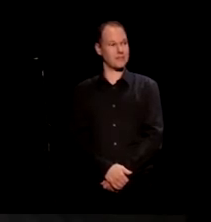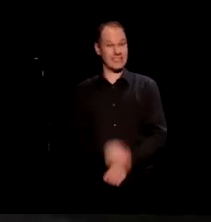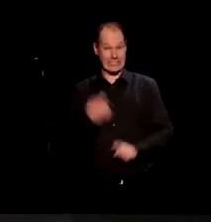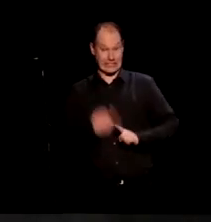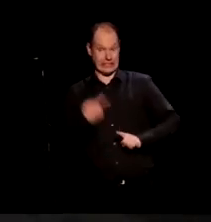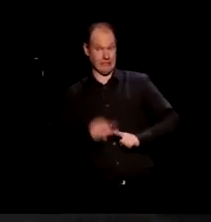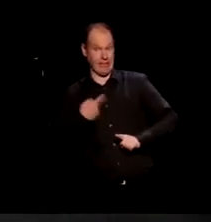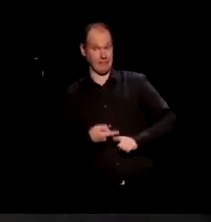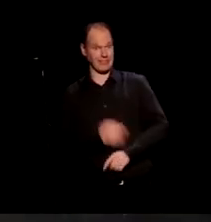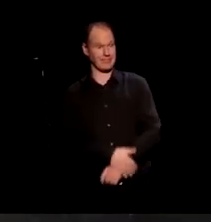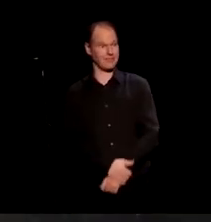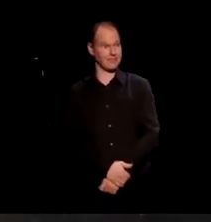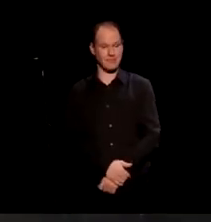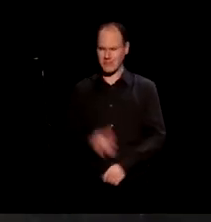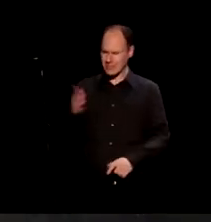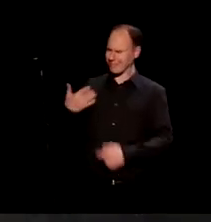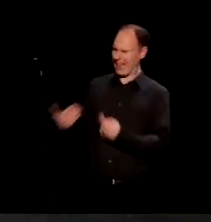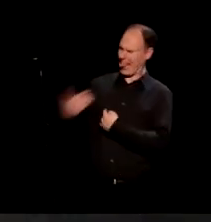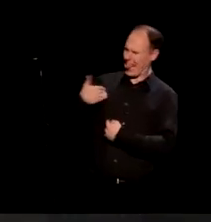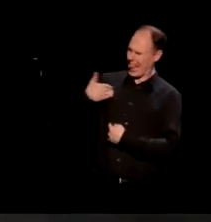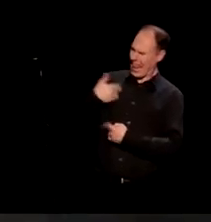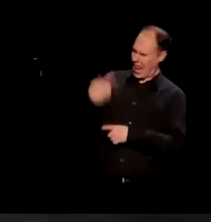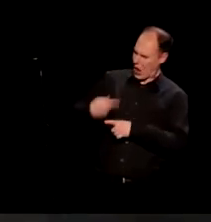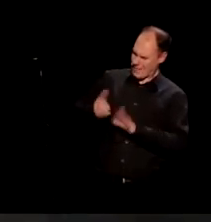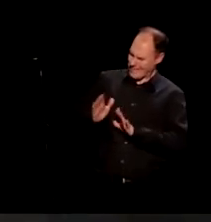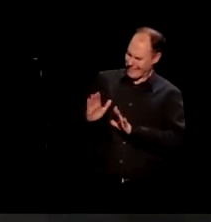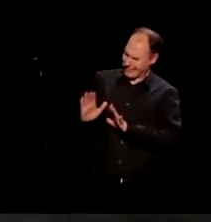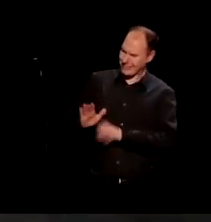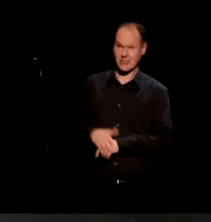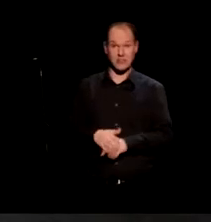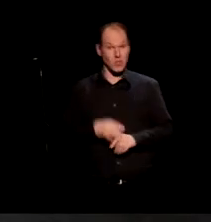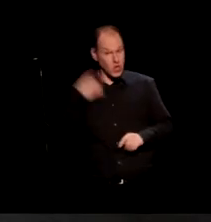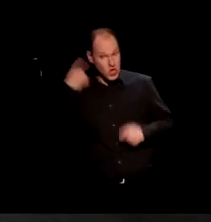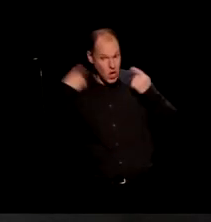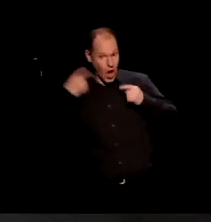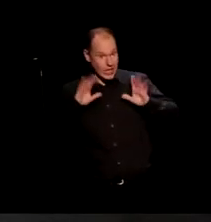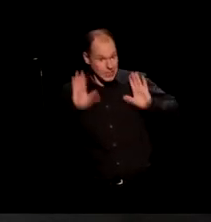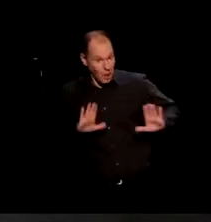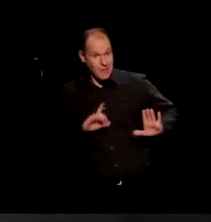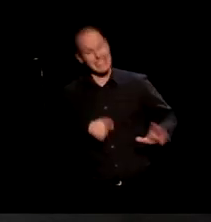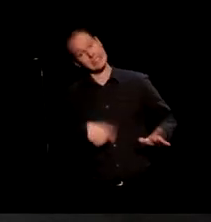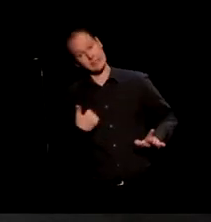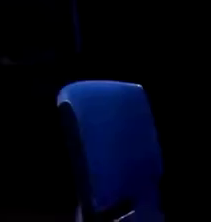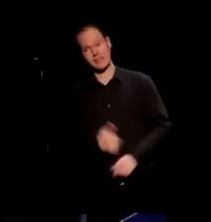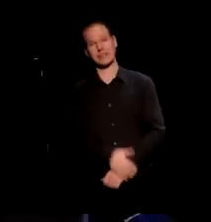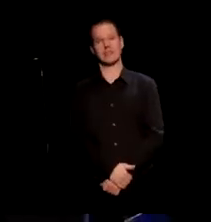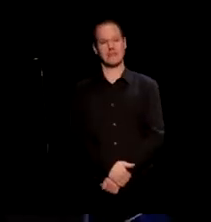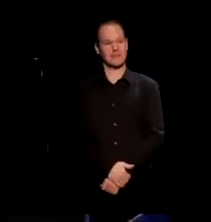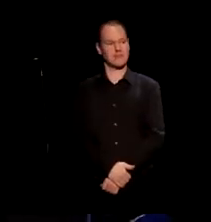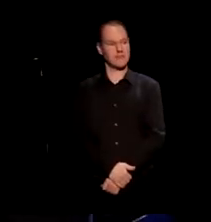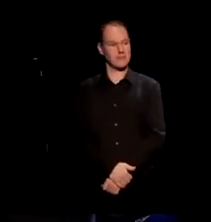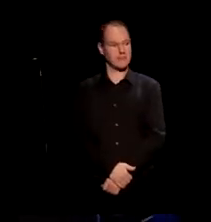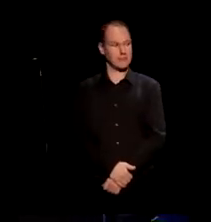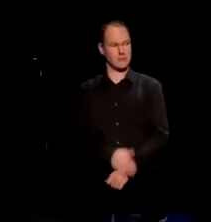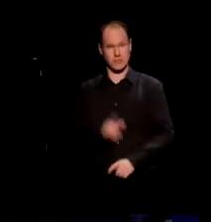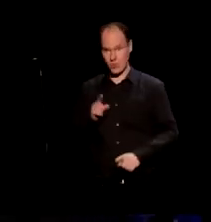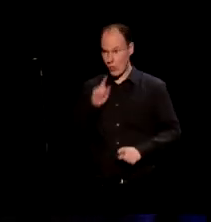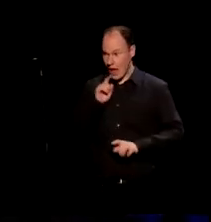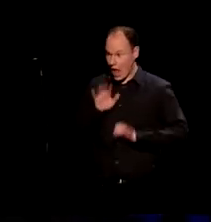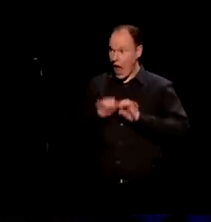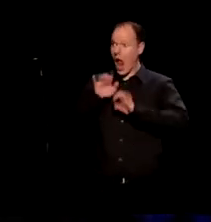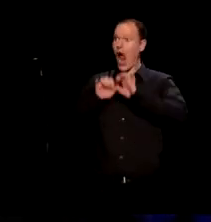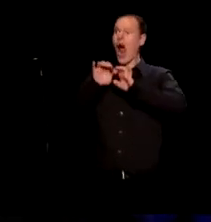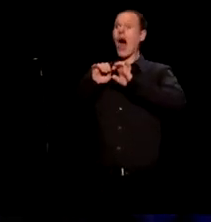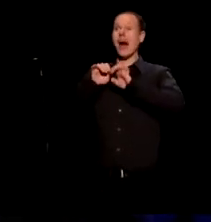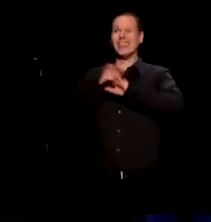Hurry up. Never mind, hurry and me. Stop that noise and come on. When I get up there, don't